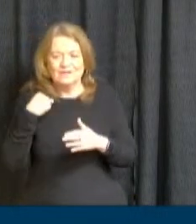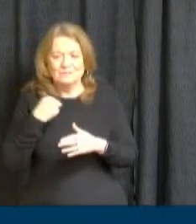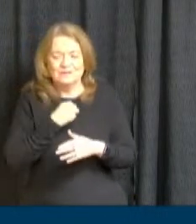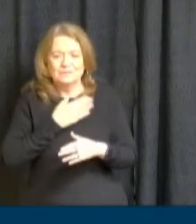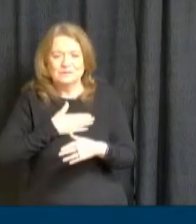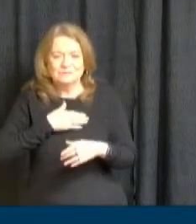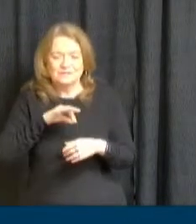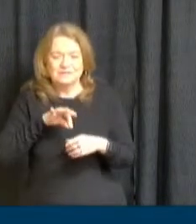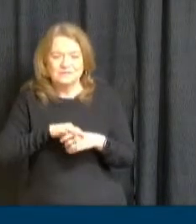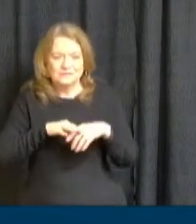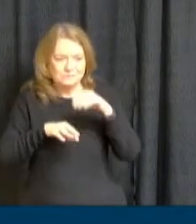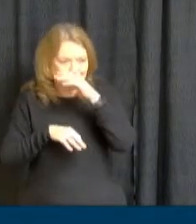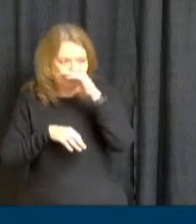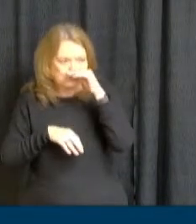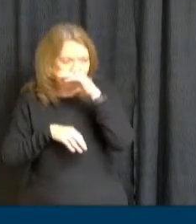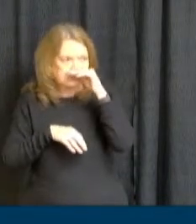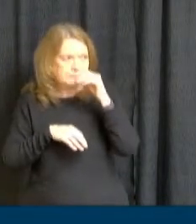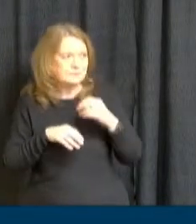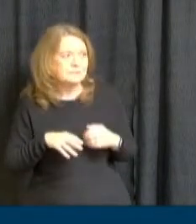cast your vote.